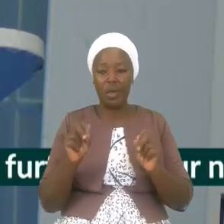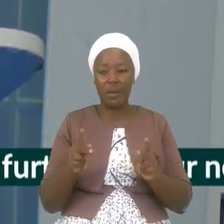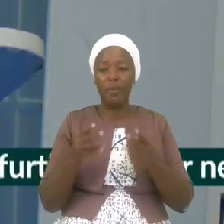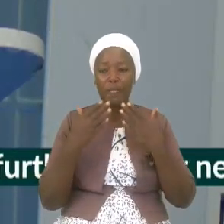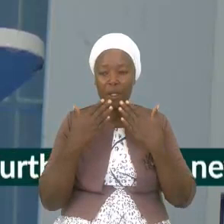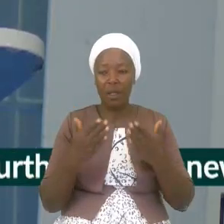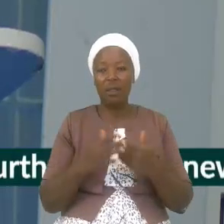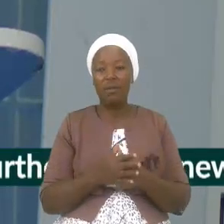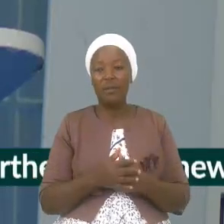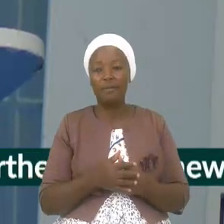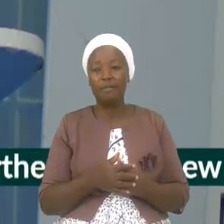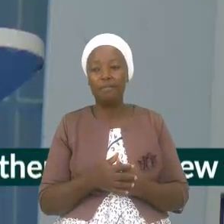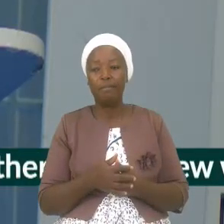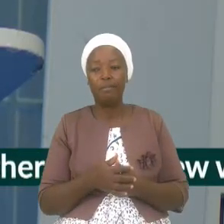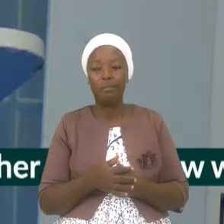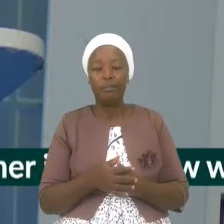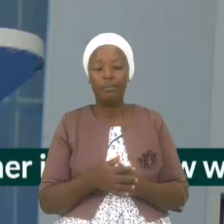Far, far back.